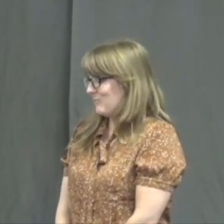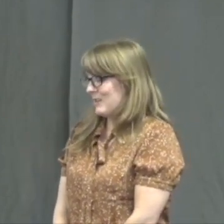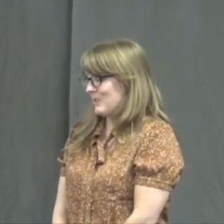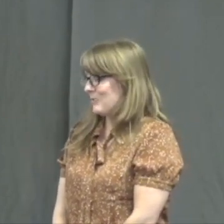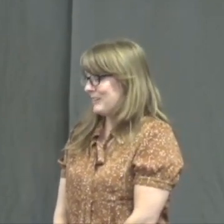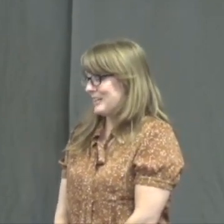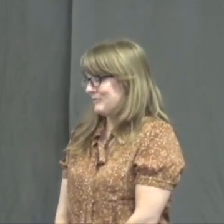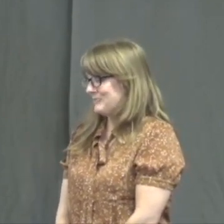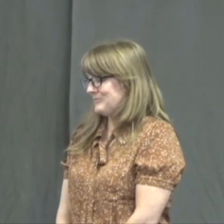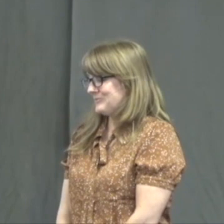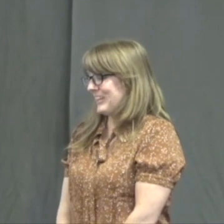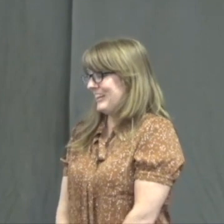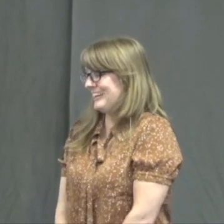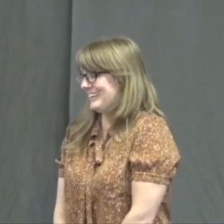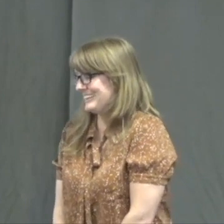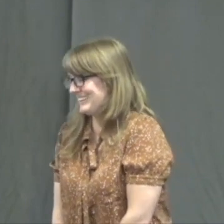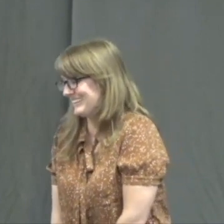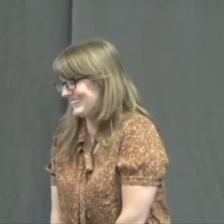I'm all with you.